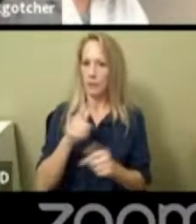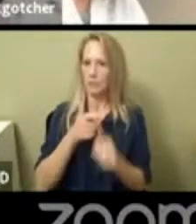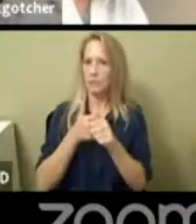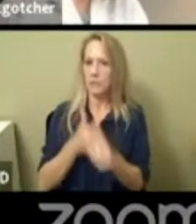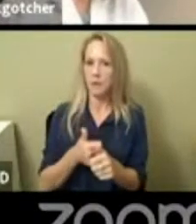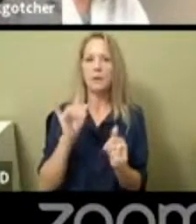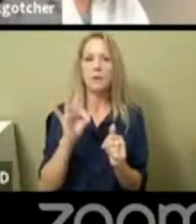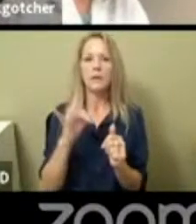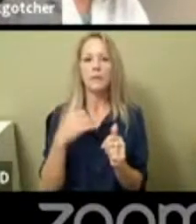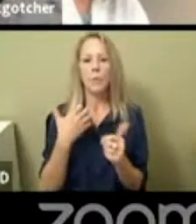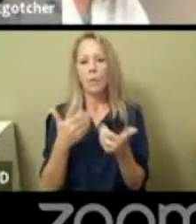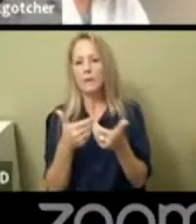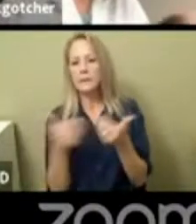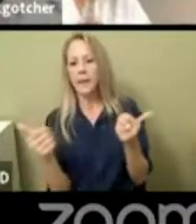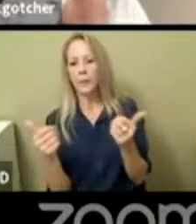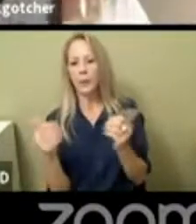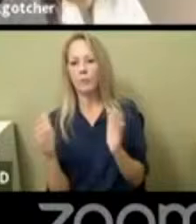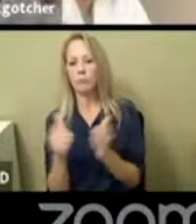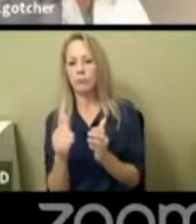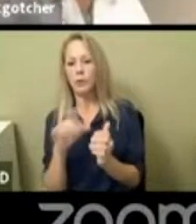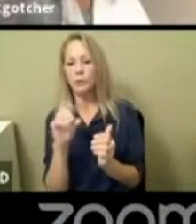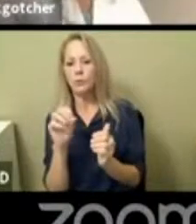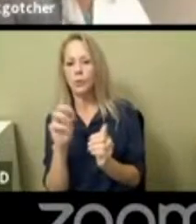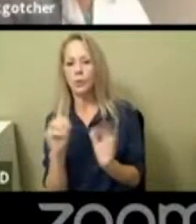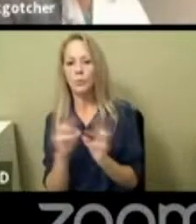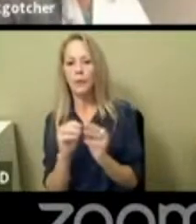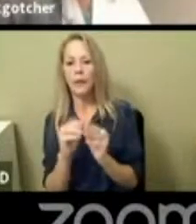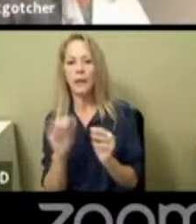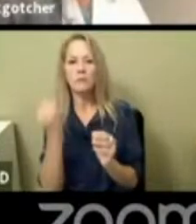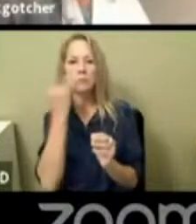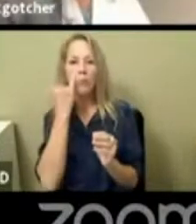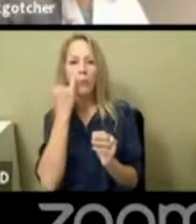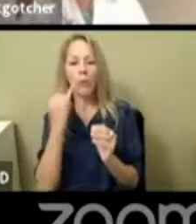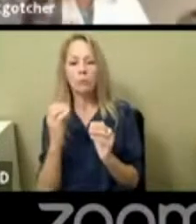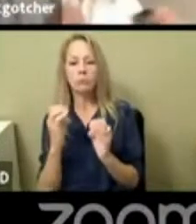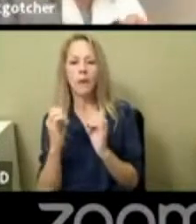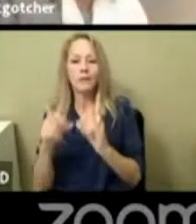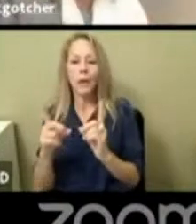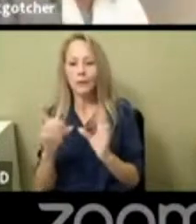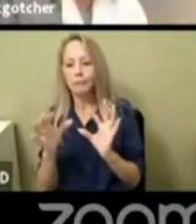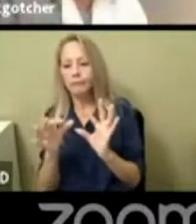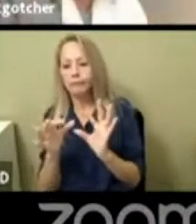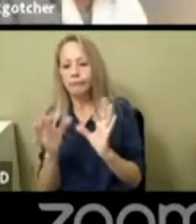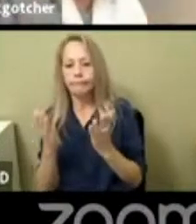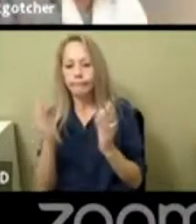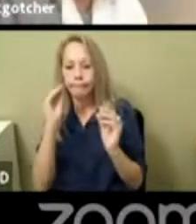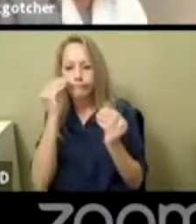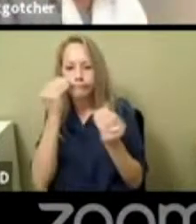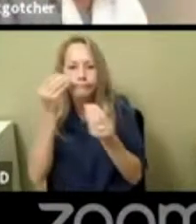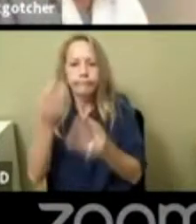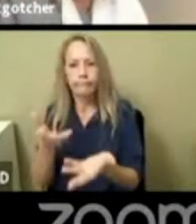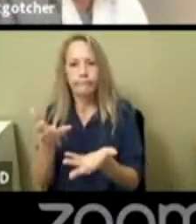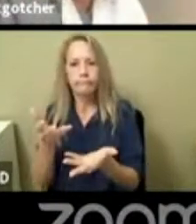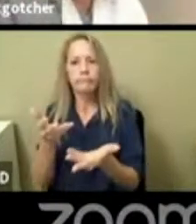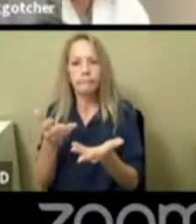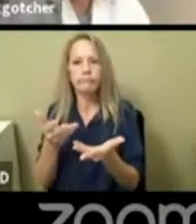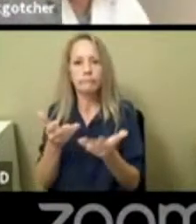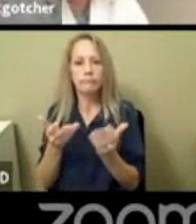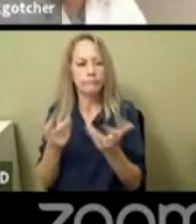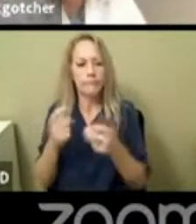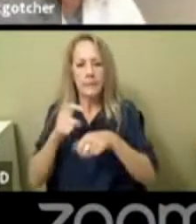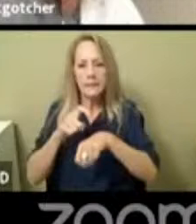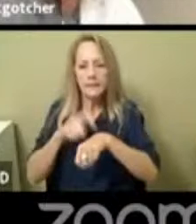little Zoom meeting that we're going to talk over educational efforts we want to work on, and we publish that? So what's the